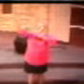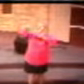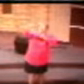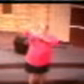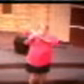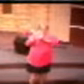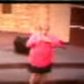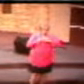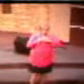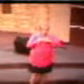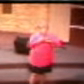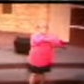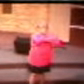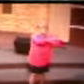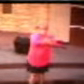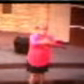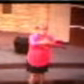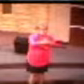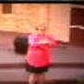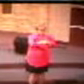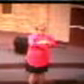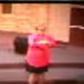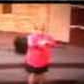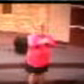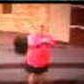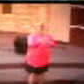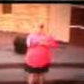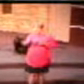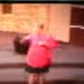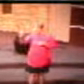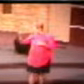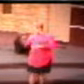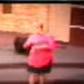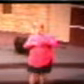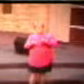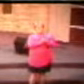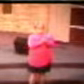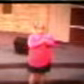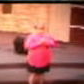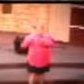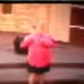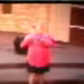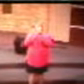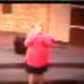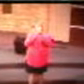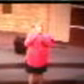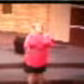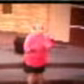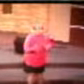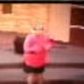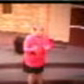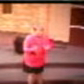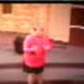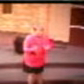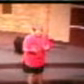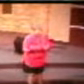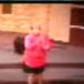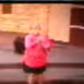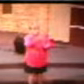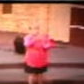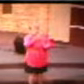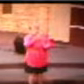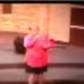in this place, will be witnesses in all